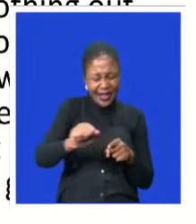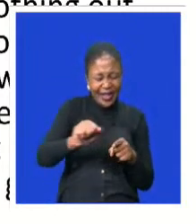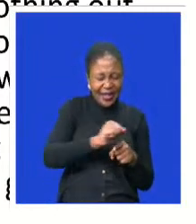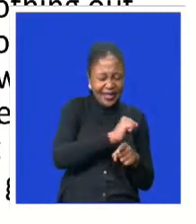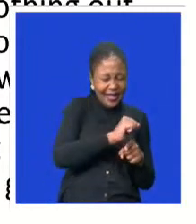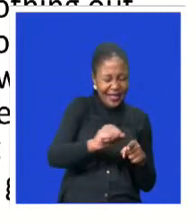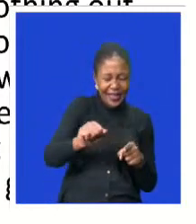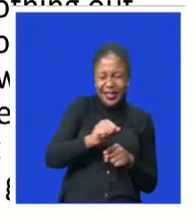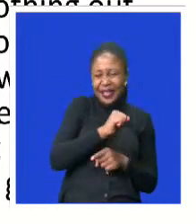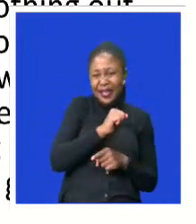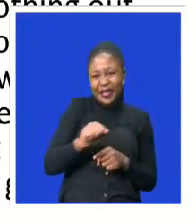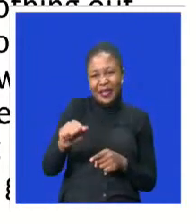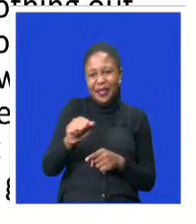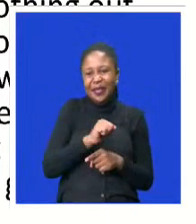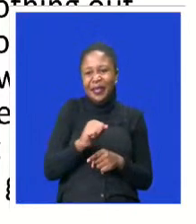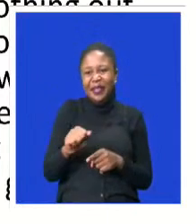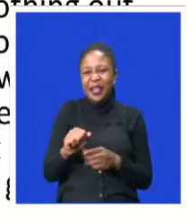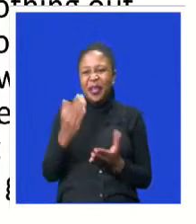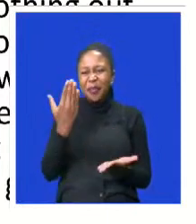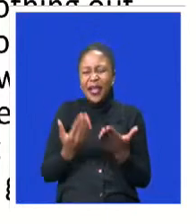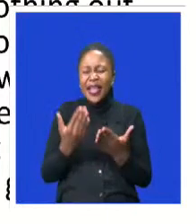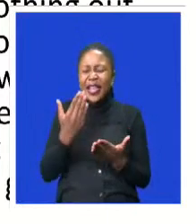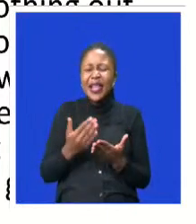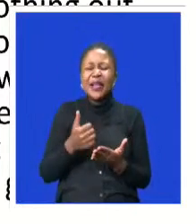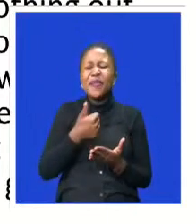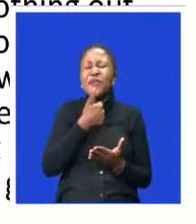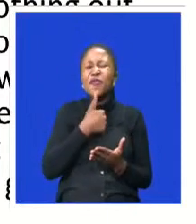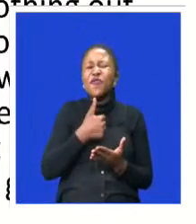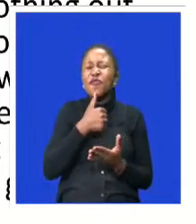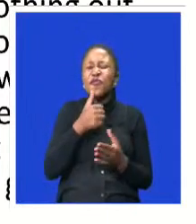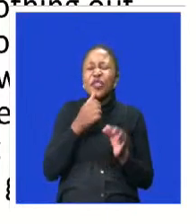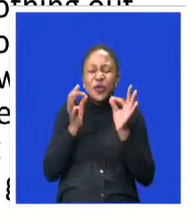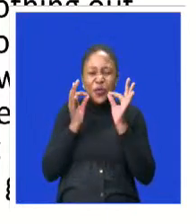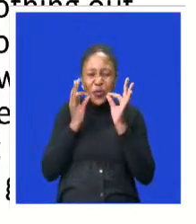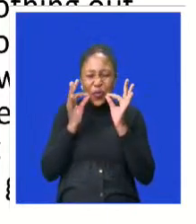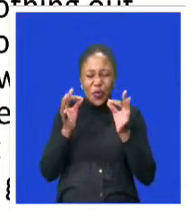fabric, following the seams and getting creases right,